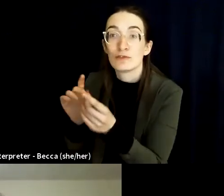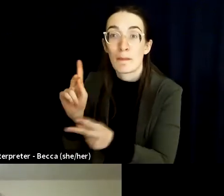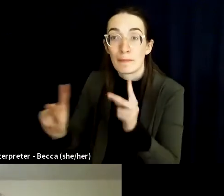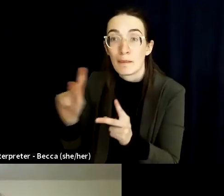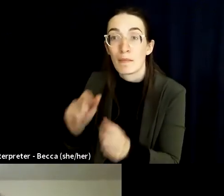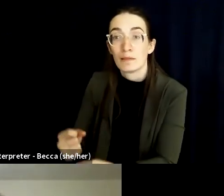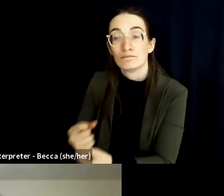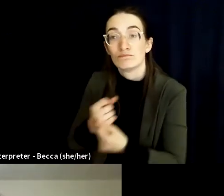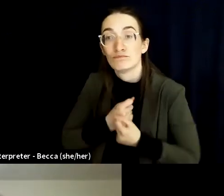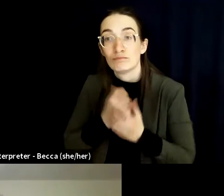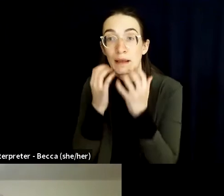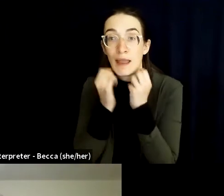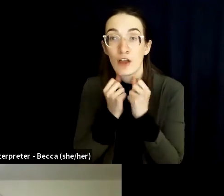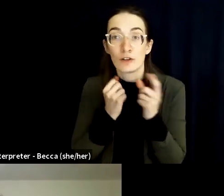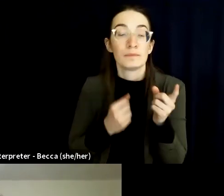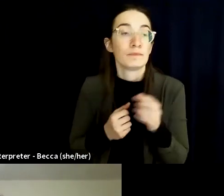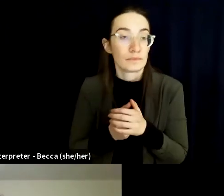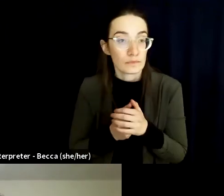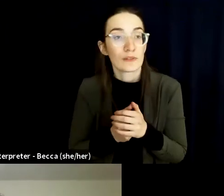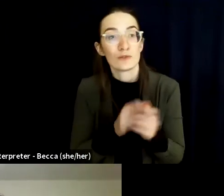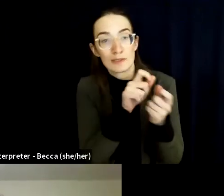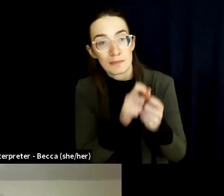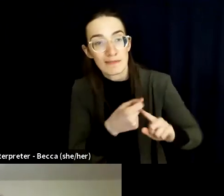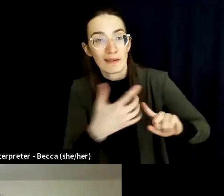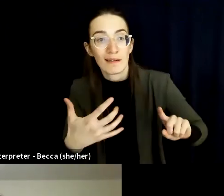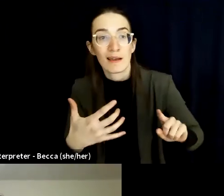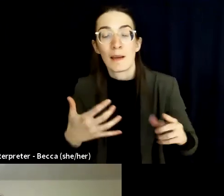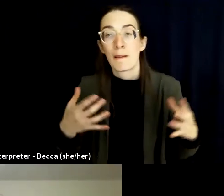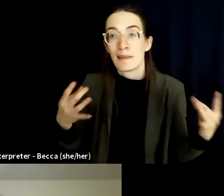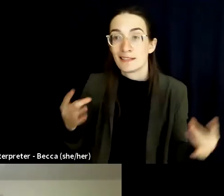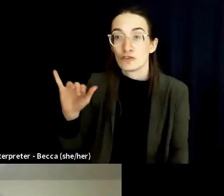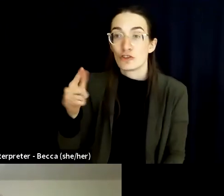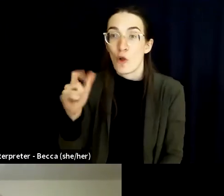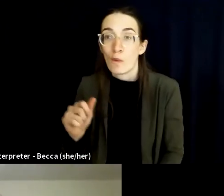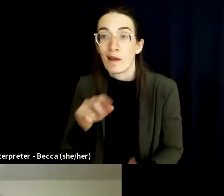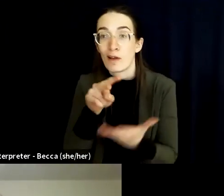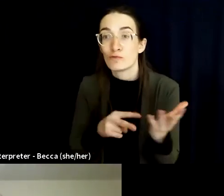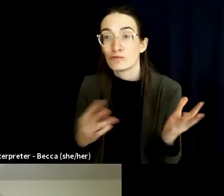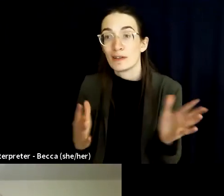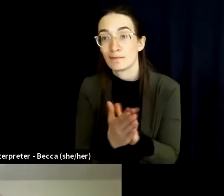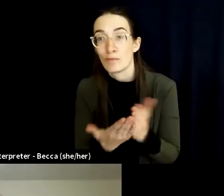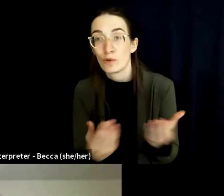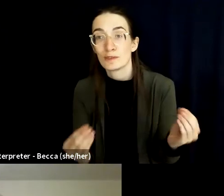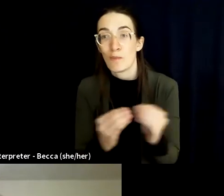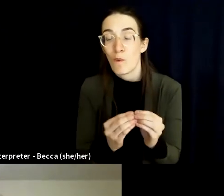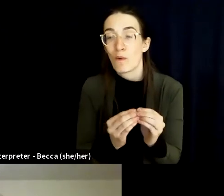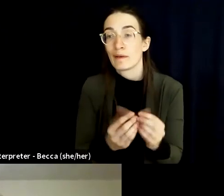to. And so I wrote more specific things of like meditation and yoga, reading more, having more quiet